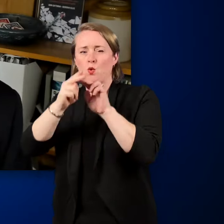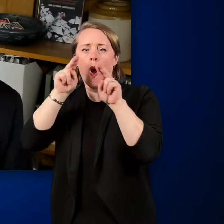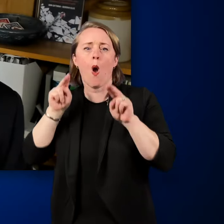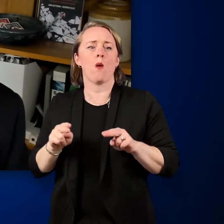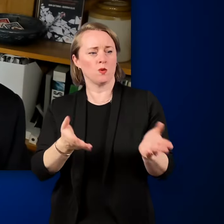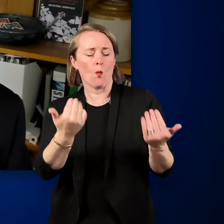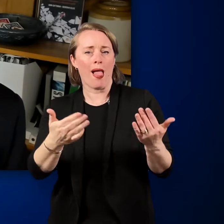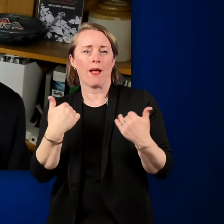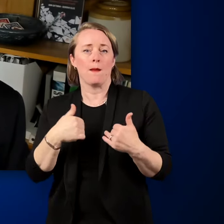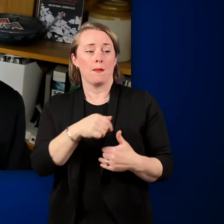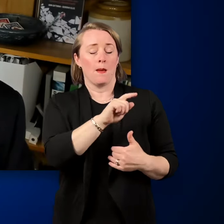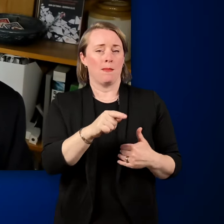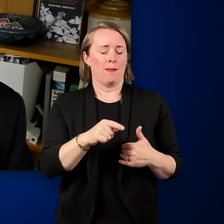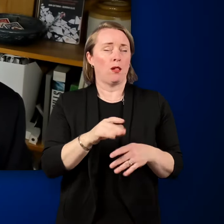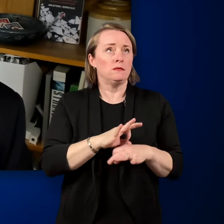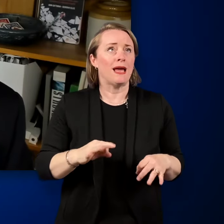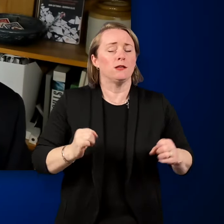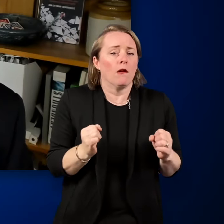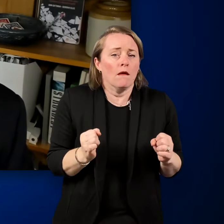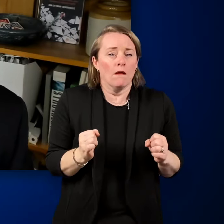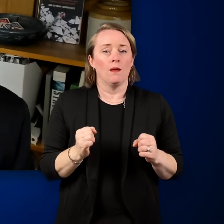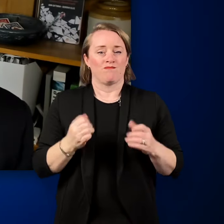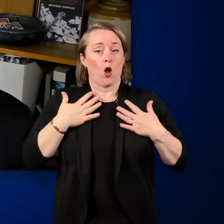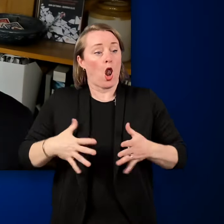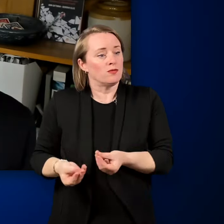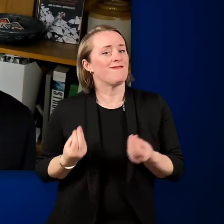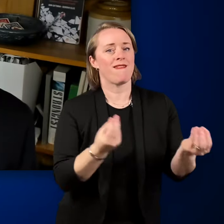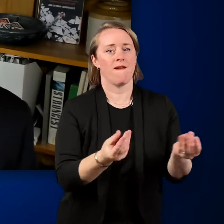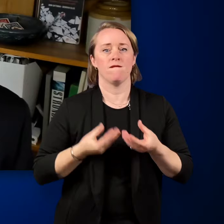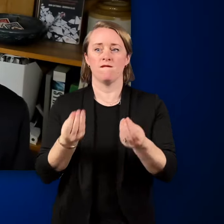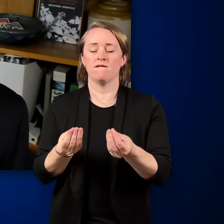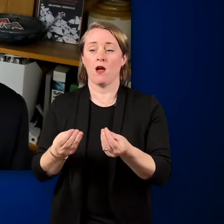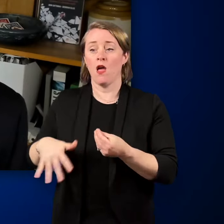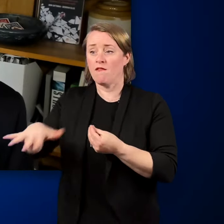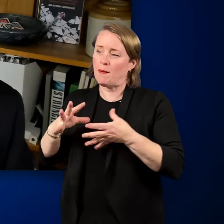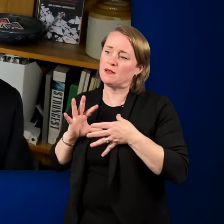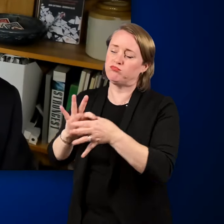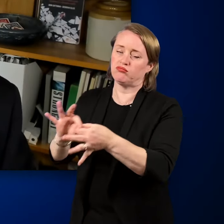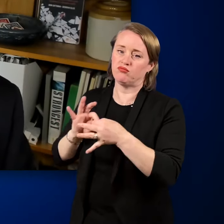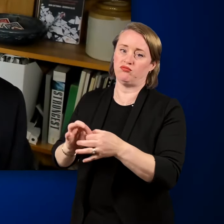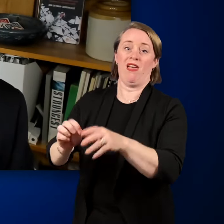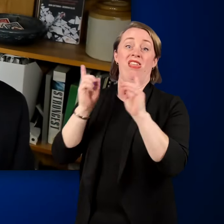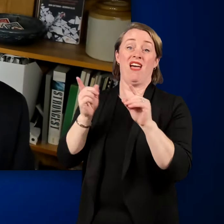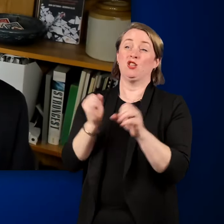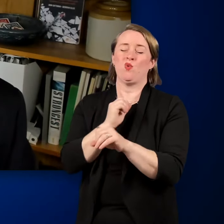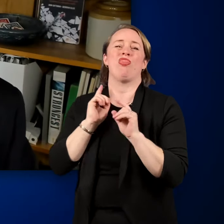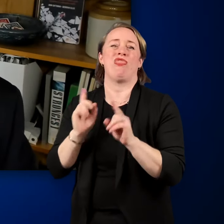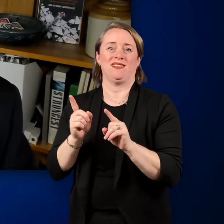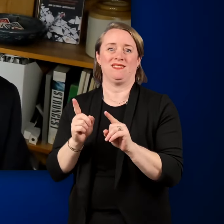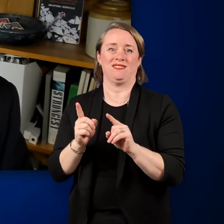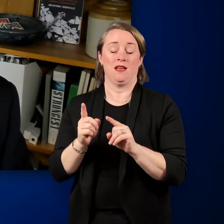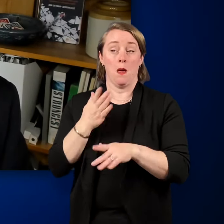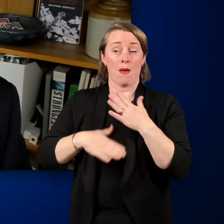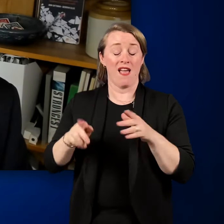shivering and ill-clad, being available to your families." do this and the lights will turn on and